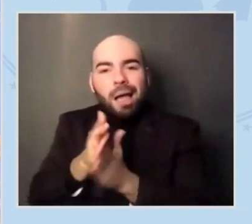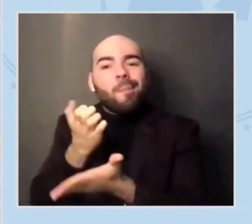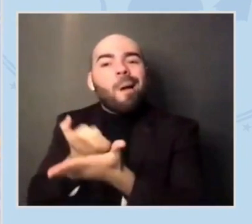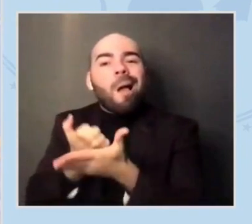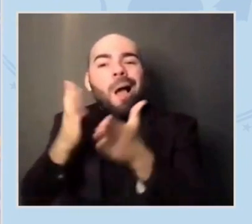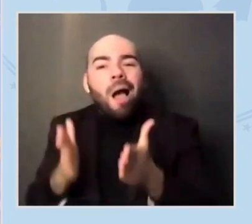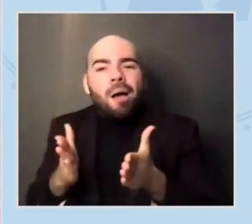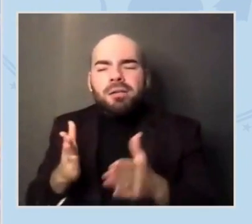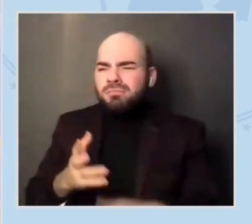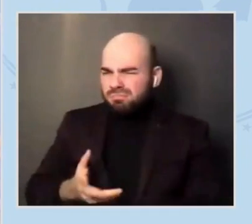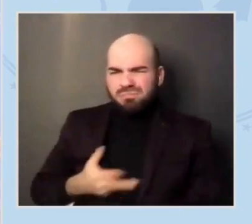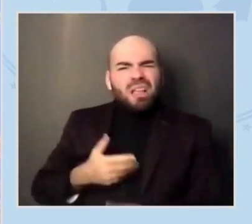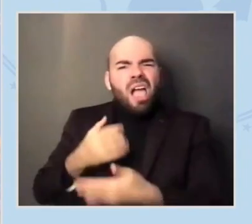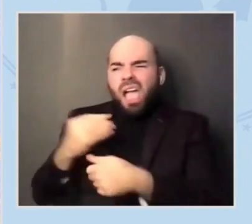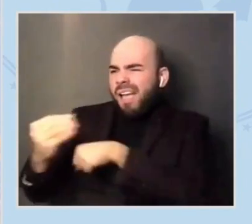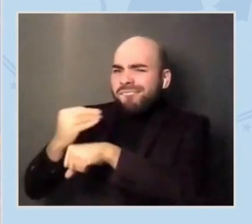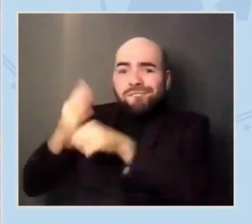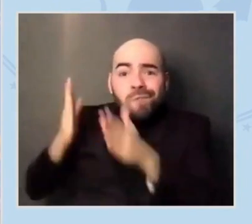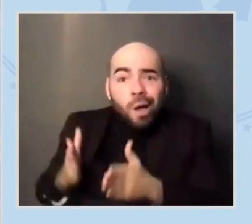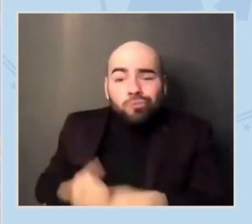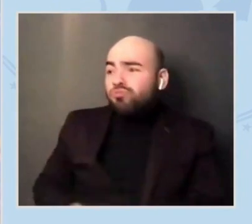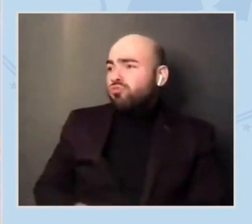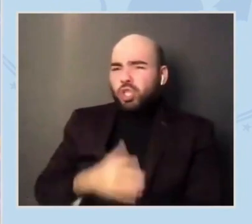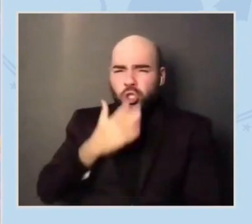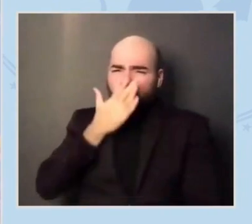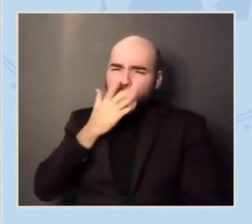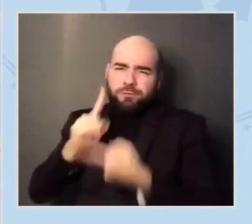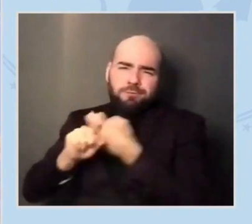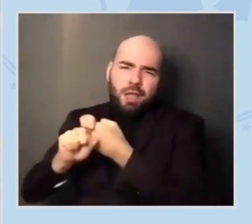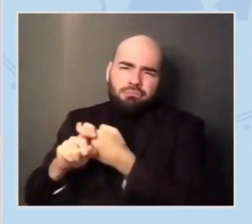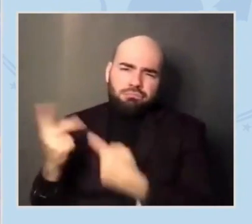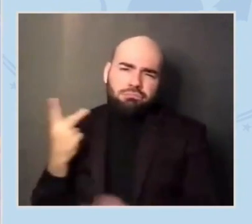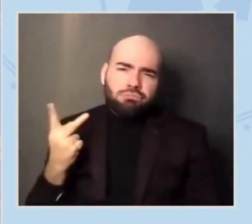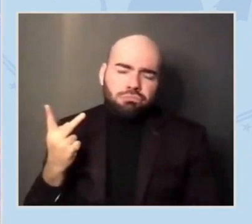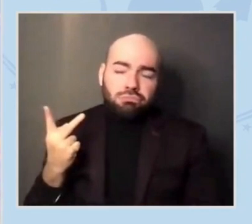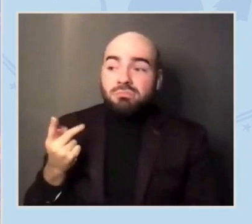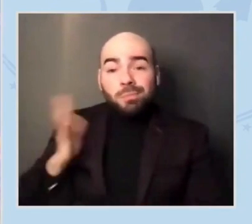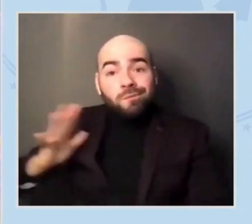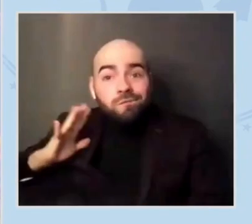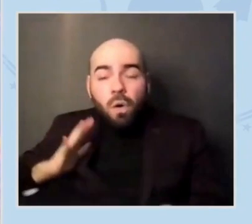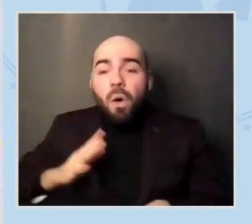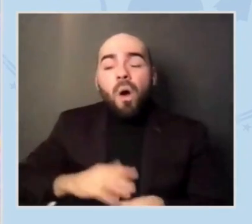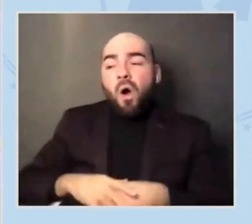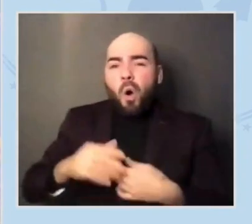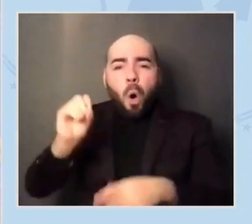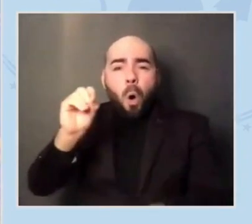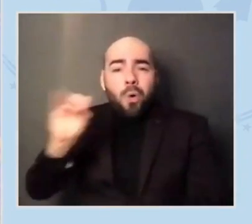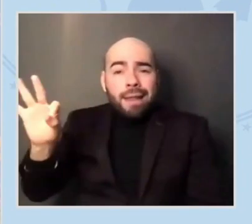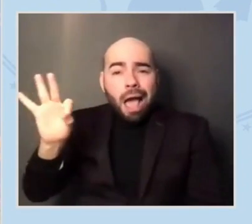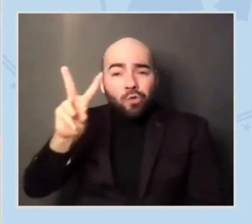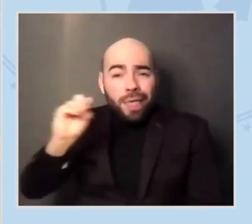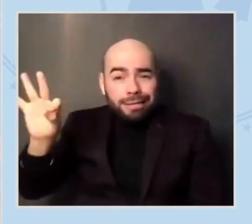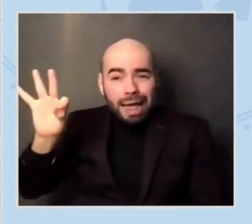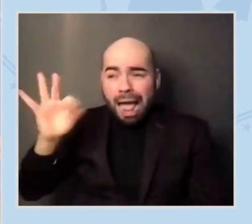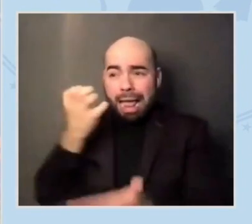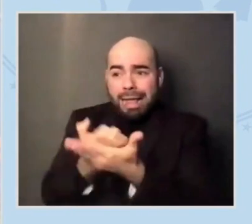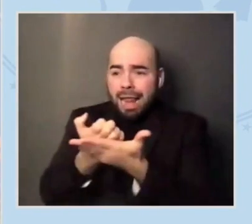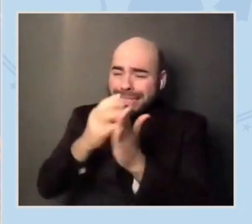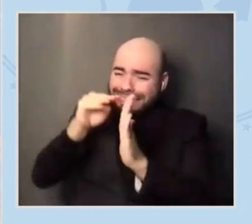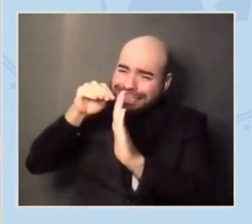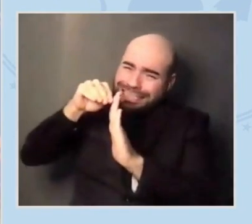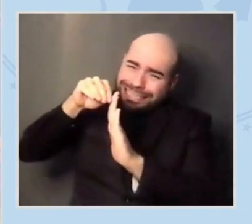chief economist during the vice presidency. He was there in that foxhole during the Great Recession, with the economy on the brink and